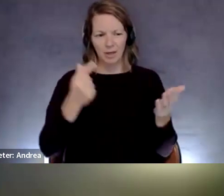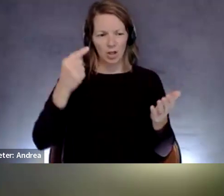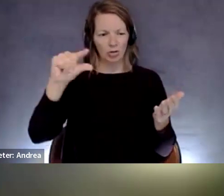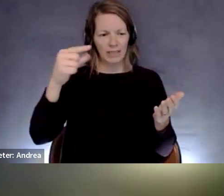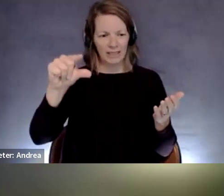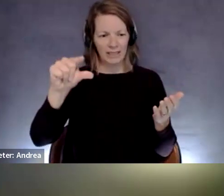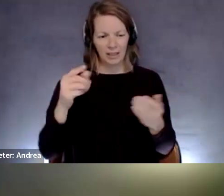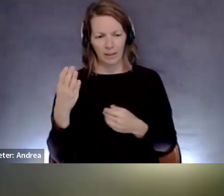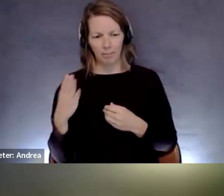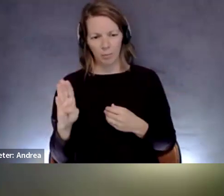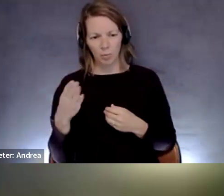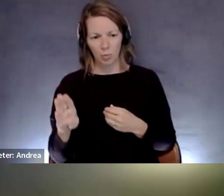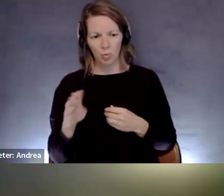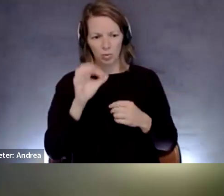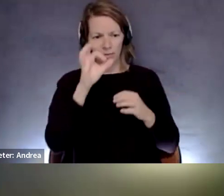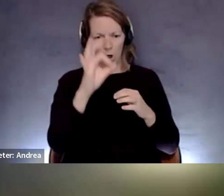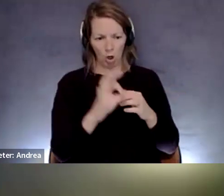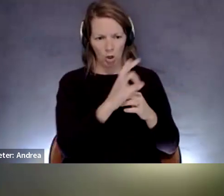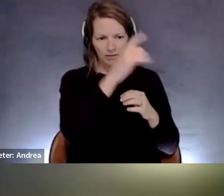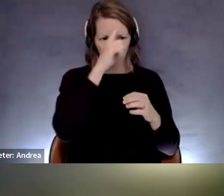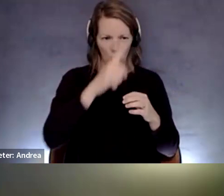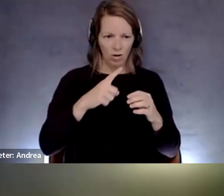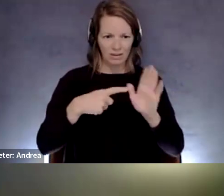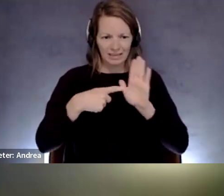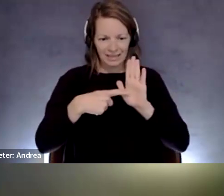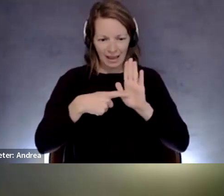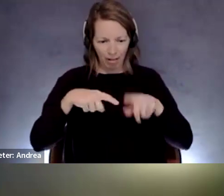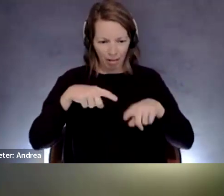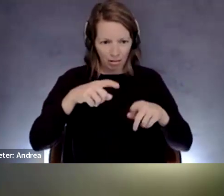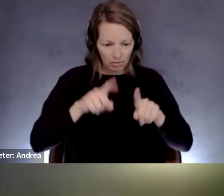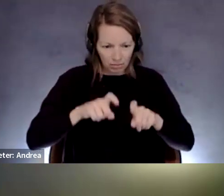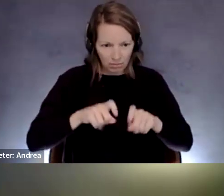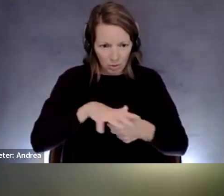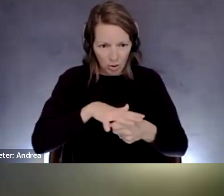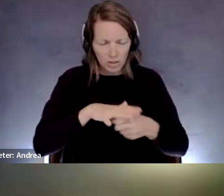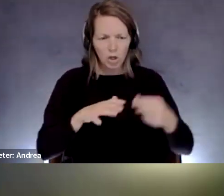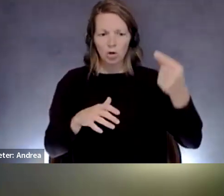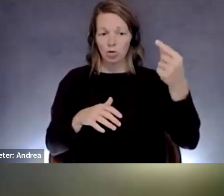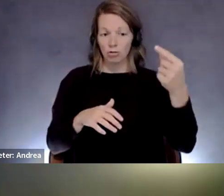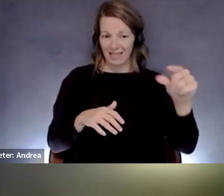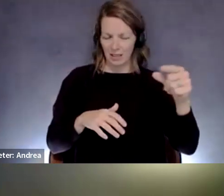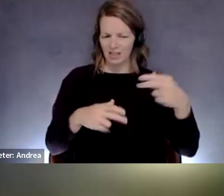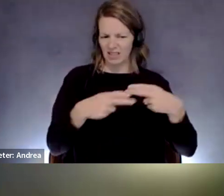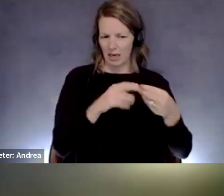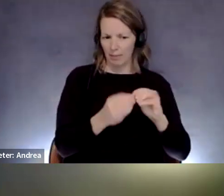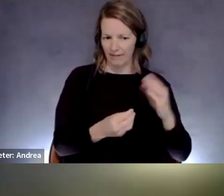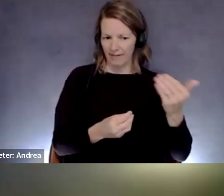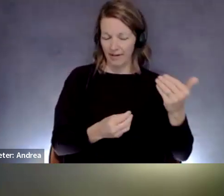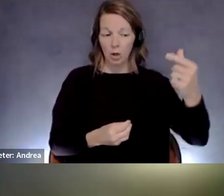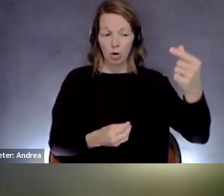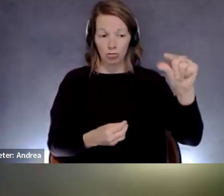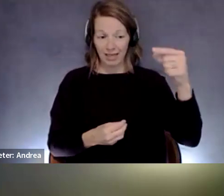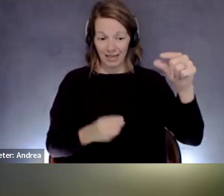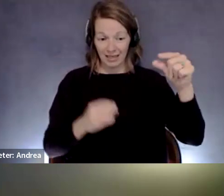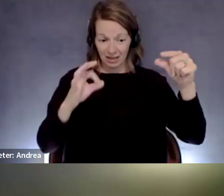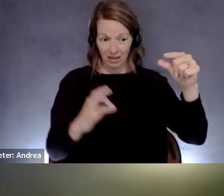and blue markers for sampling points. The green markers, again, this is on slide 15. The green markers